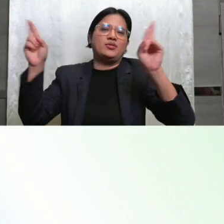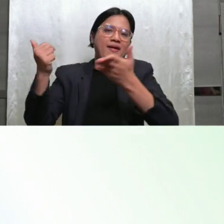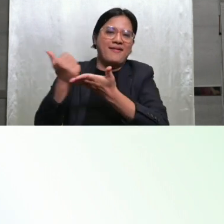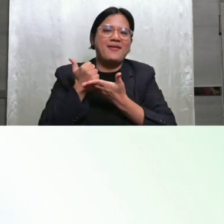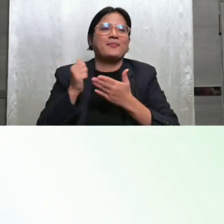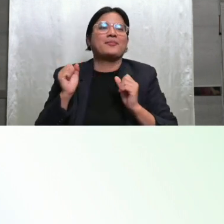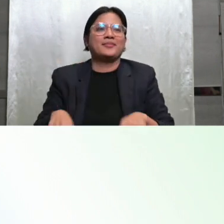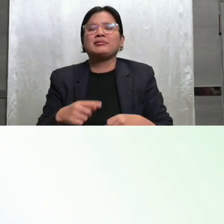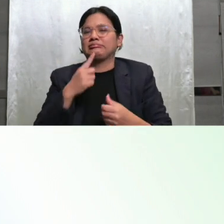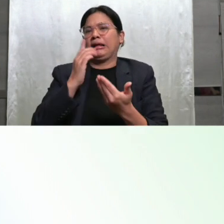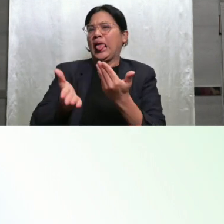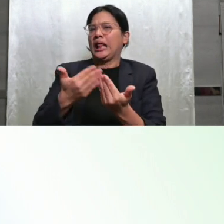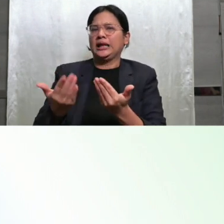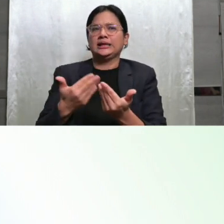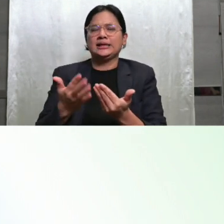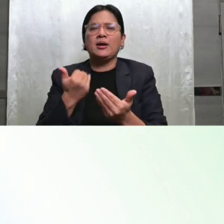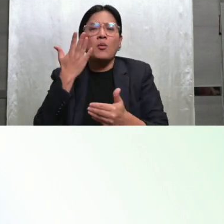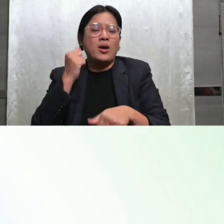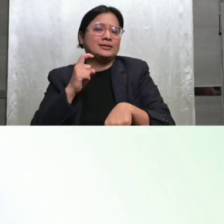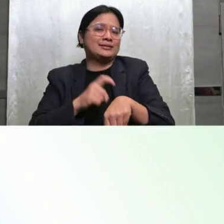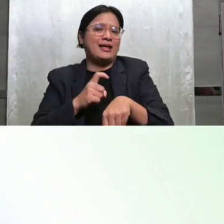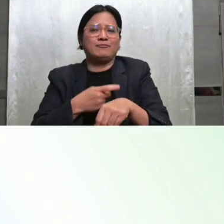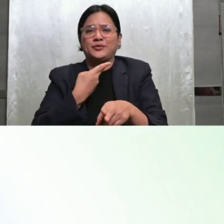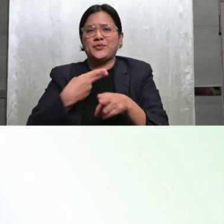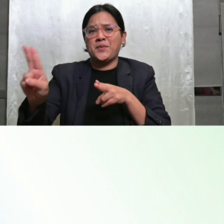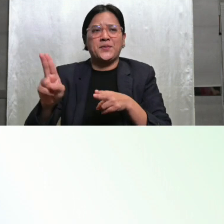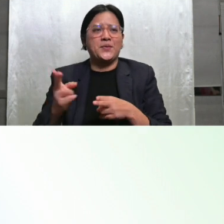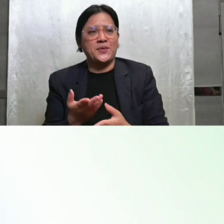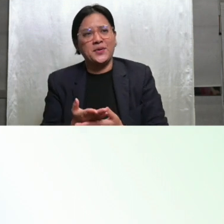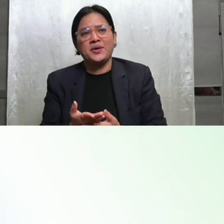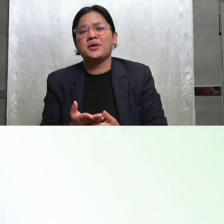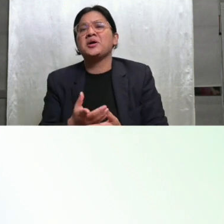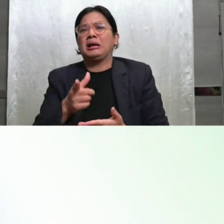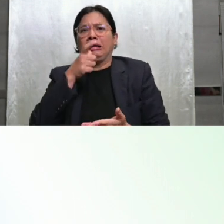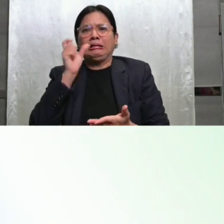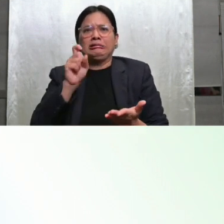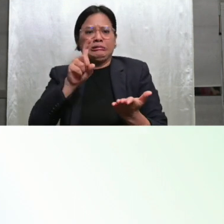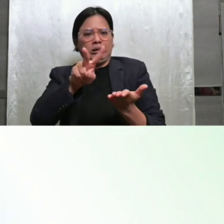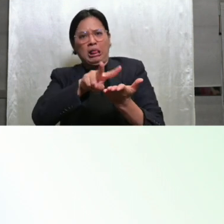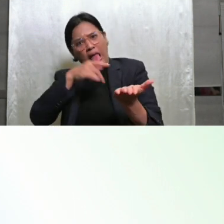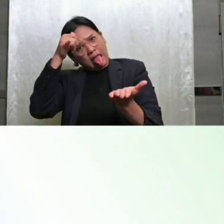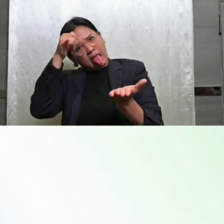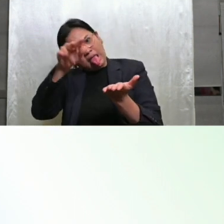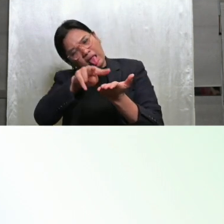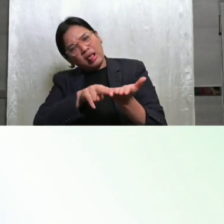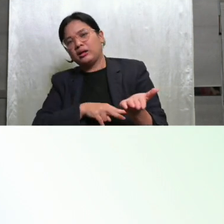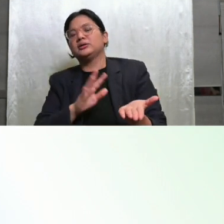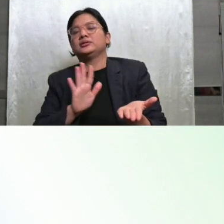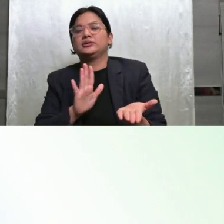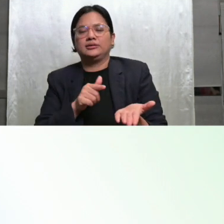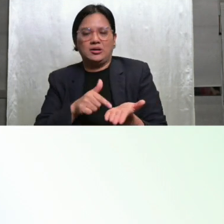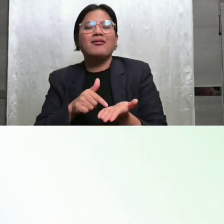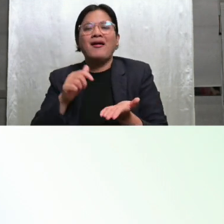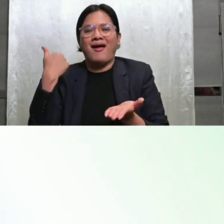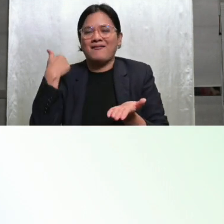hours deciphering code and manually marking errors. Codavery dramatically reduces your grading workload so you can spend more time on